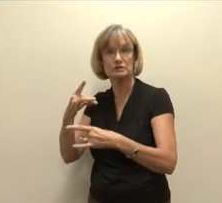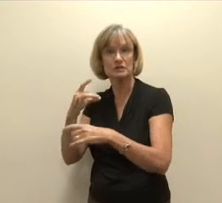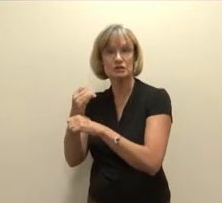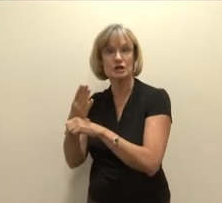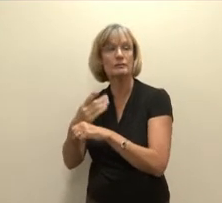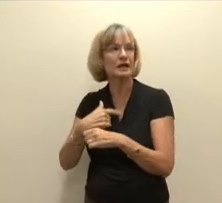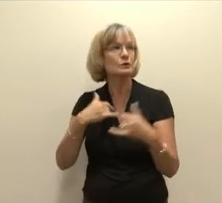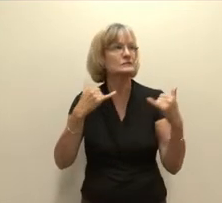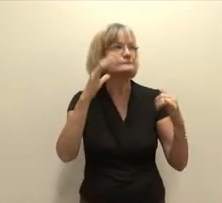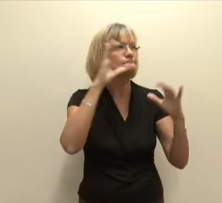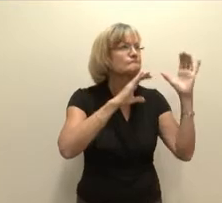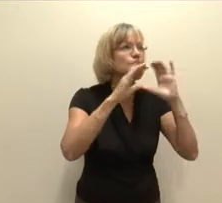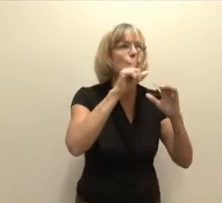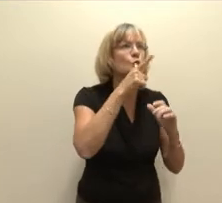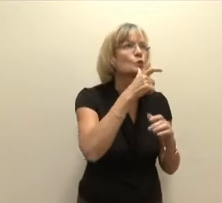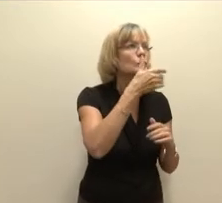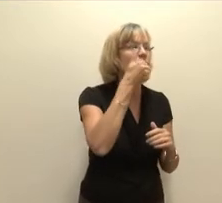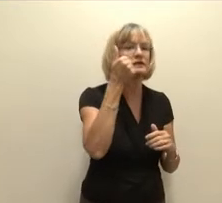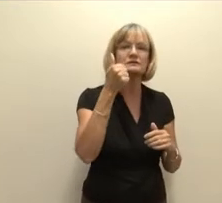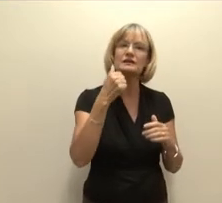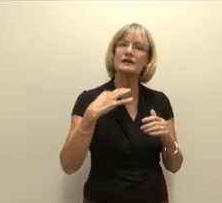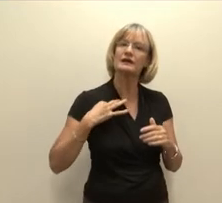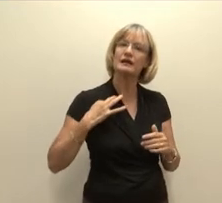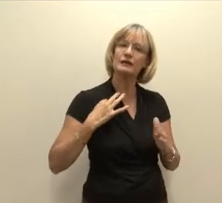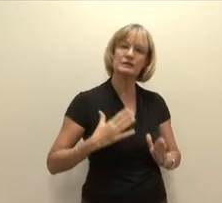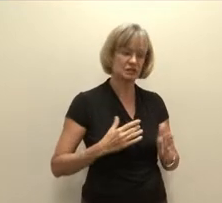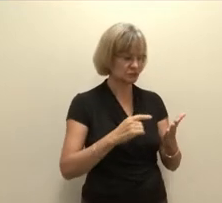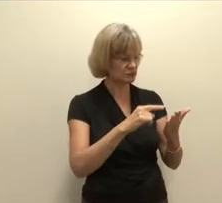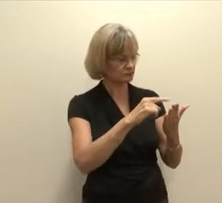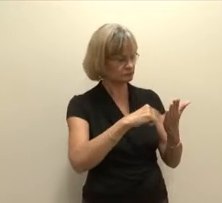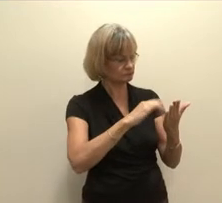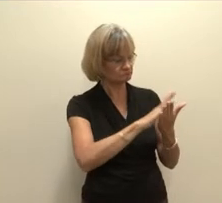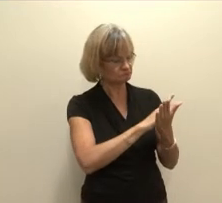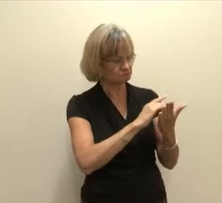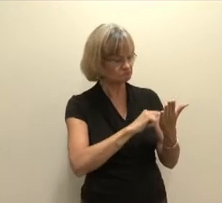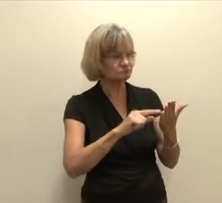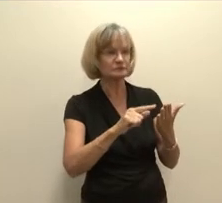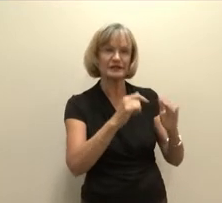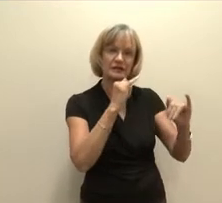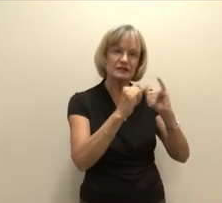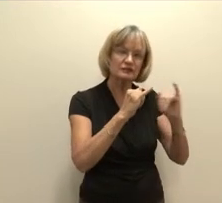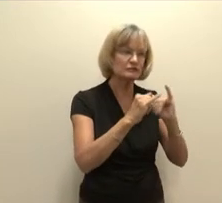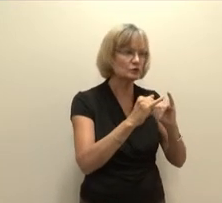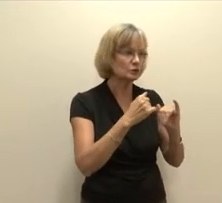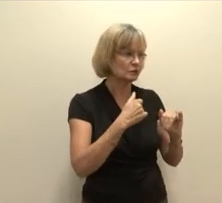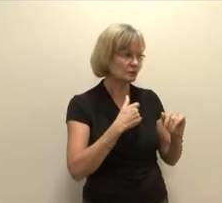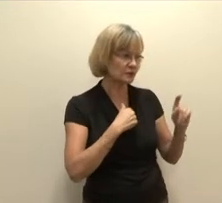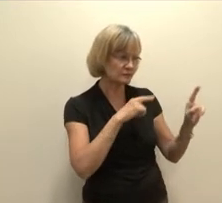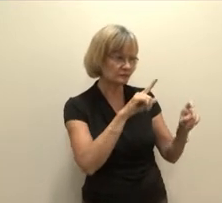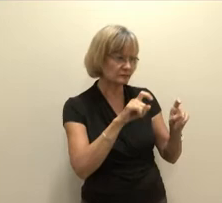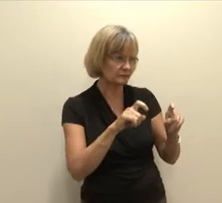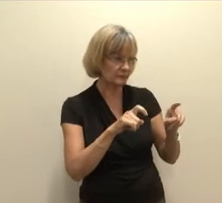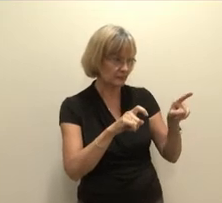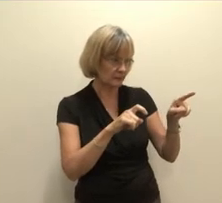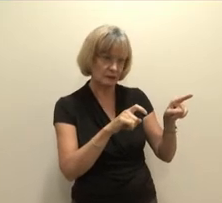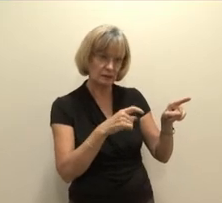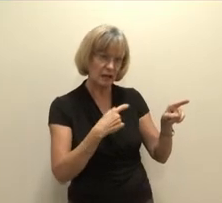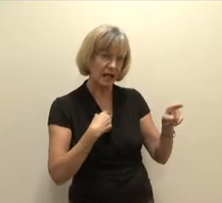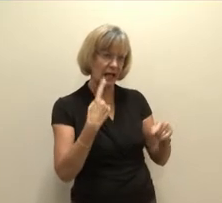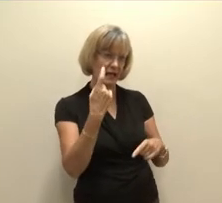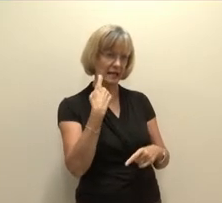With every application and each interview, I asked myself, does this